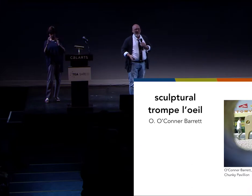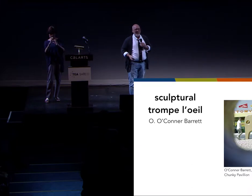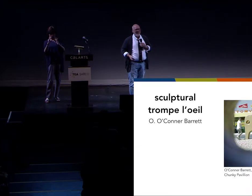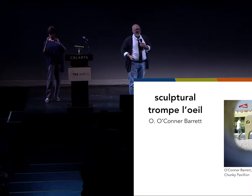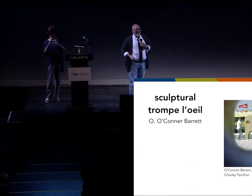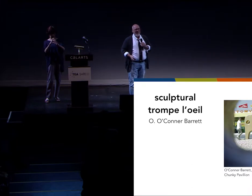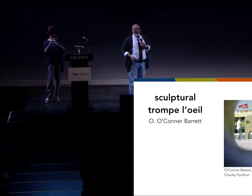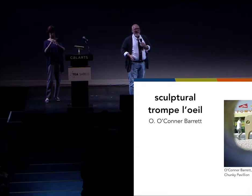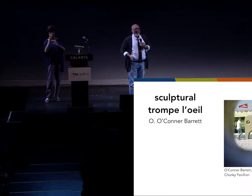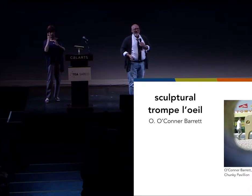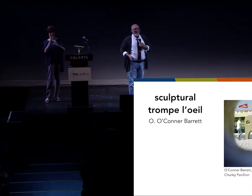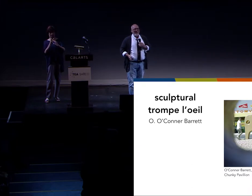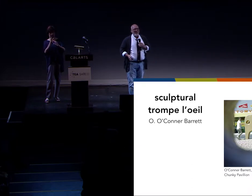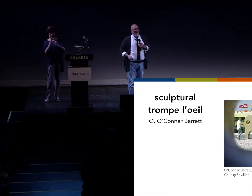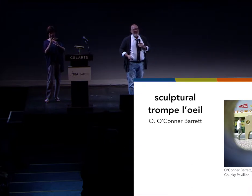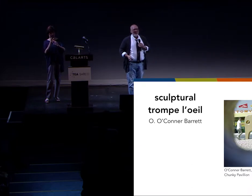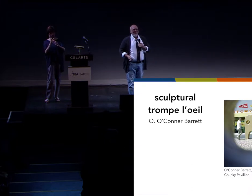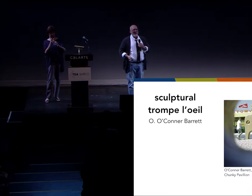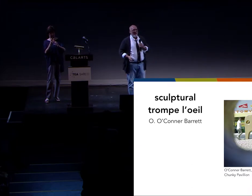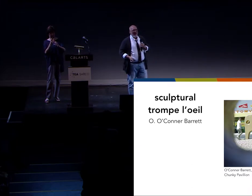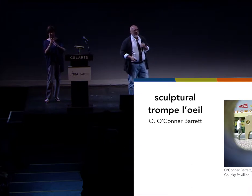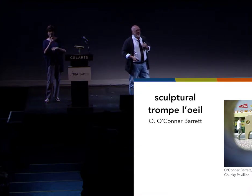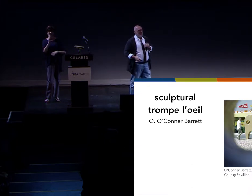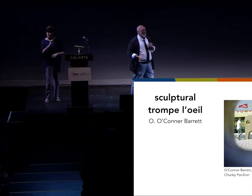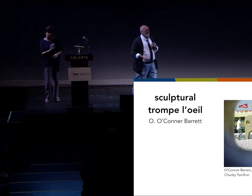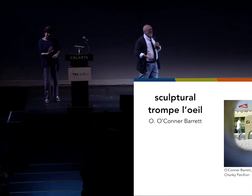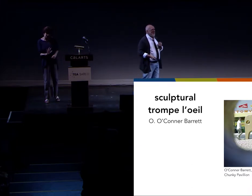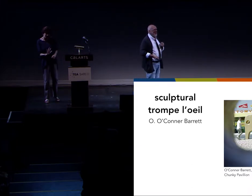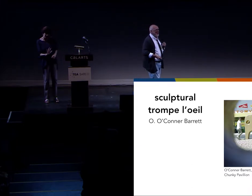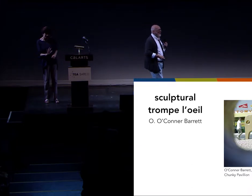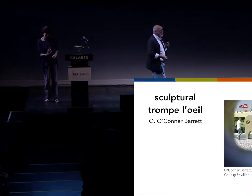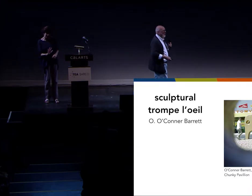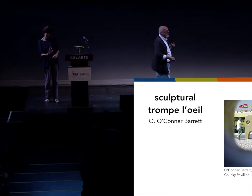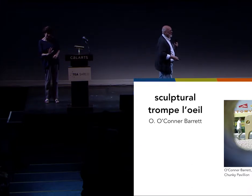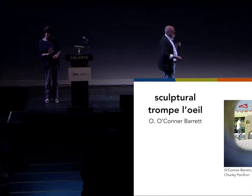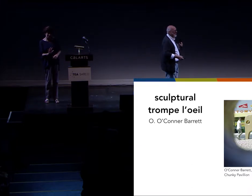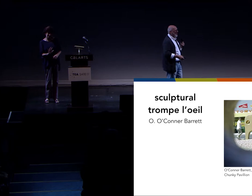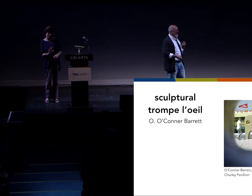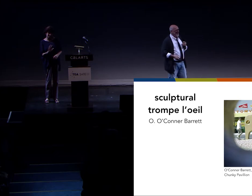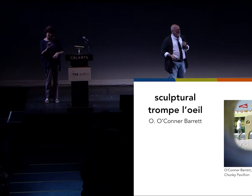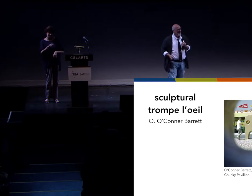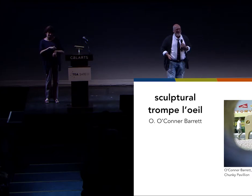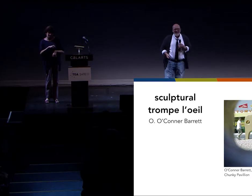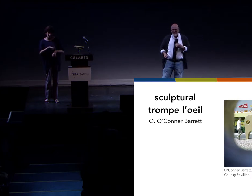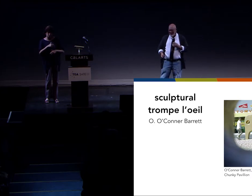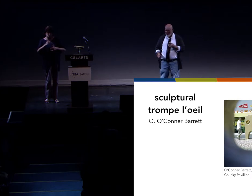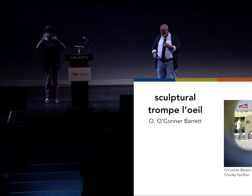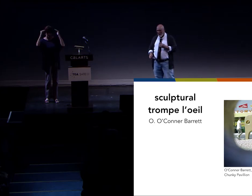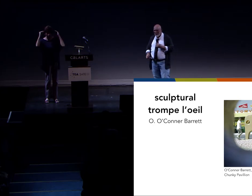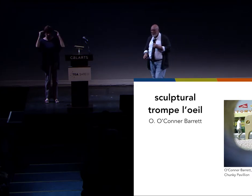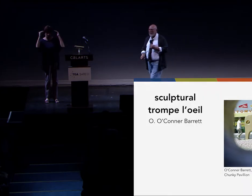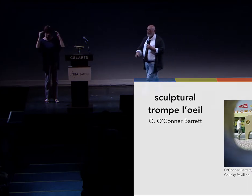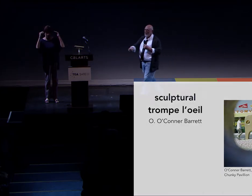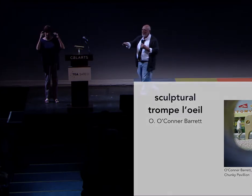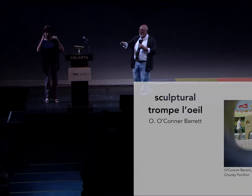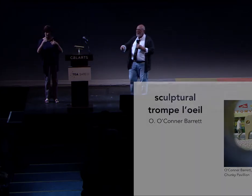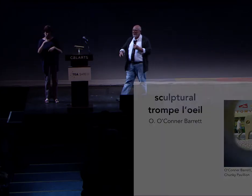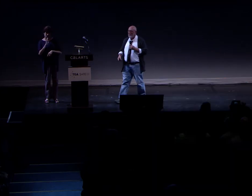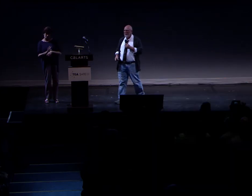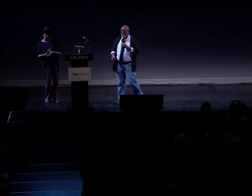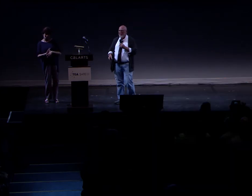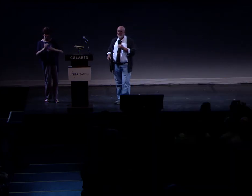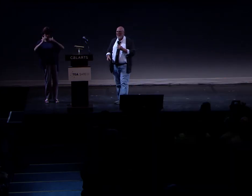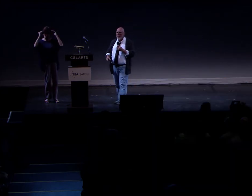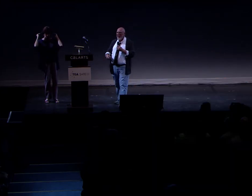to see an animal. And as a 5-year-old, I was just so overwhelmed by this. I'm sure, but getting